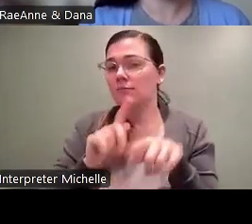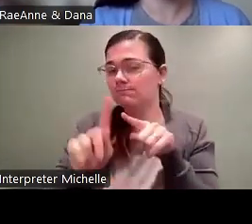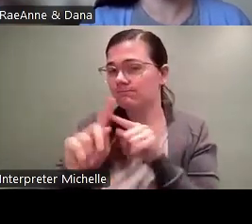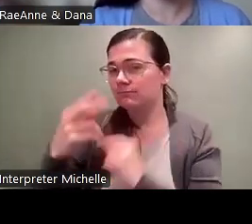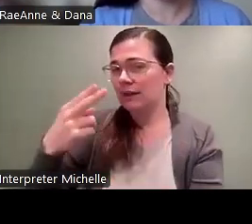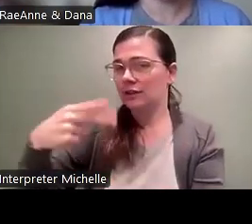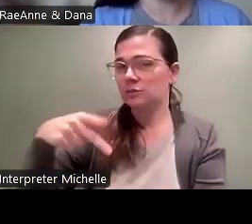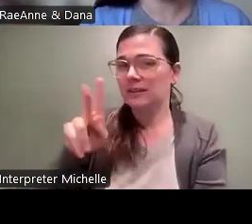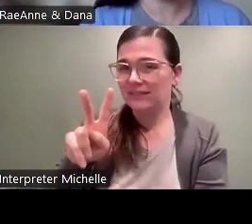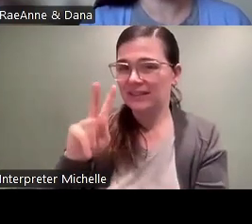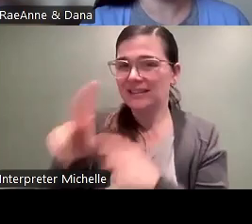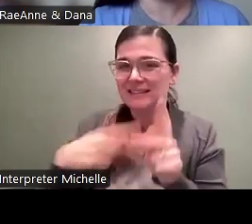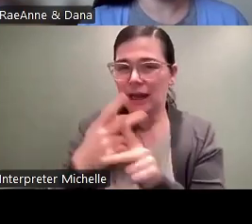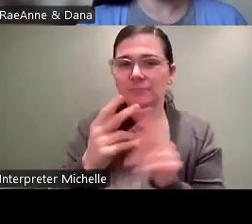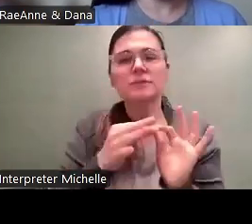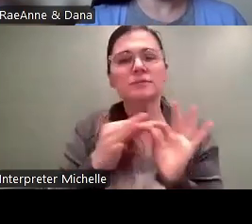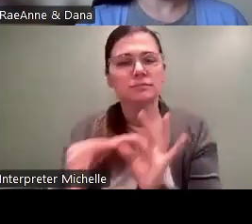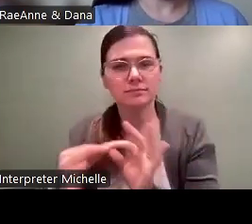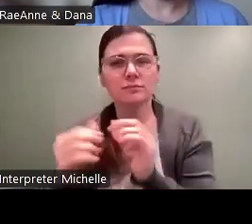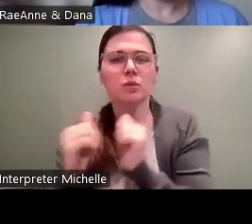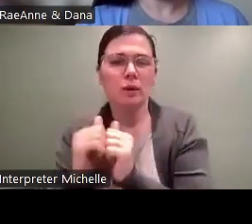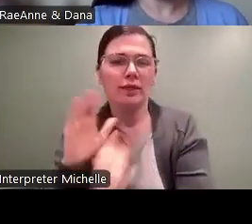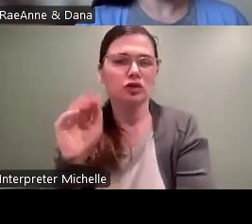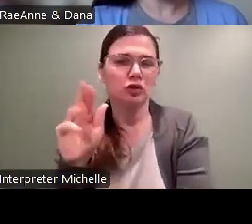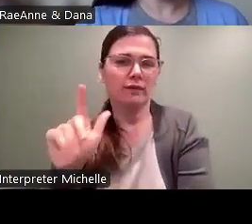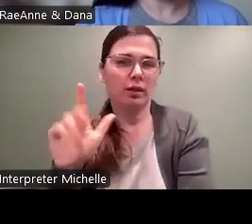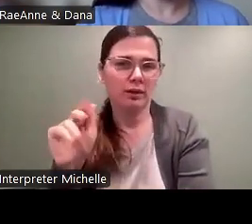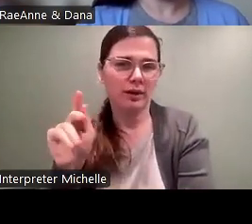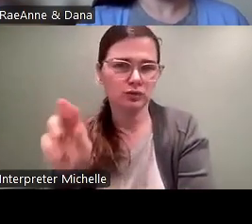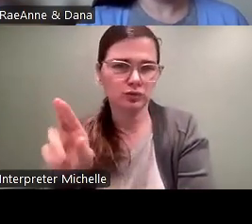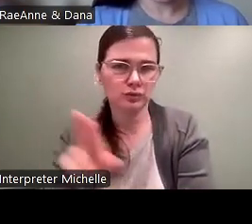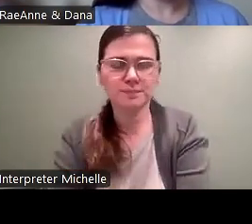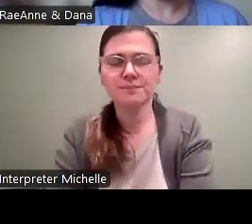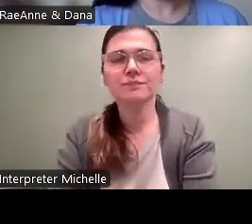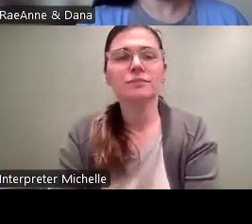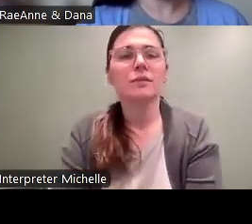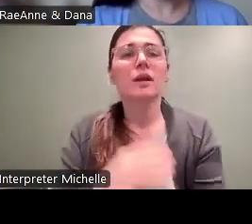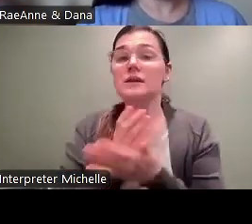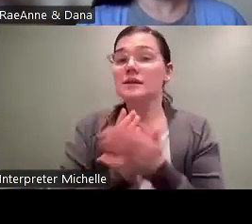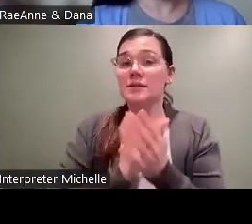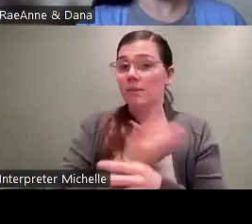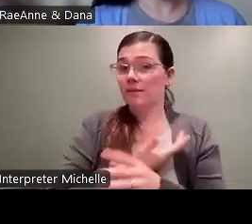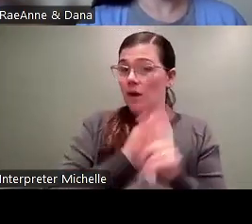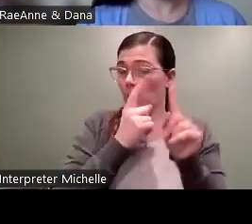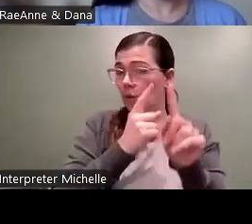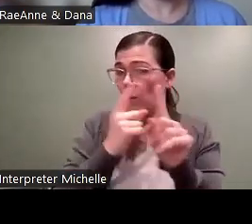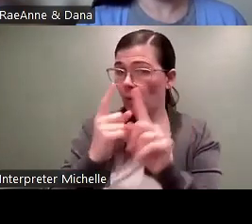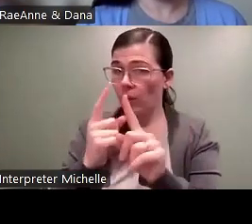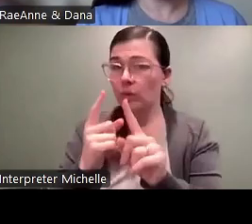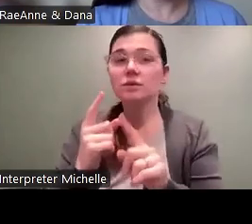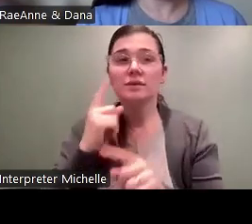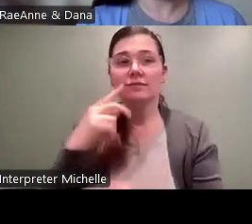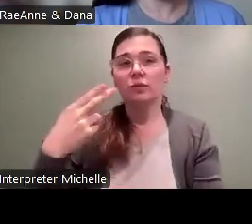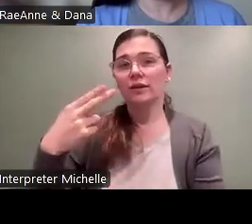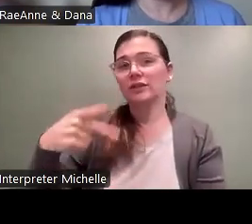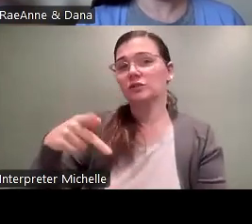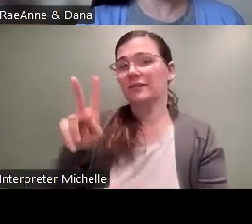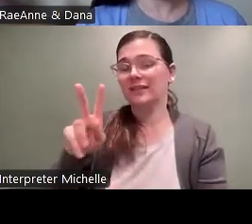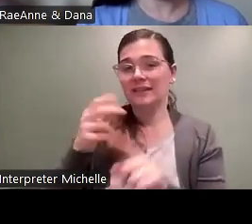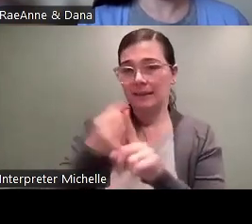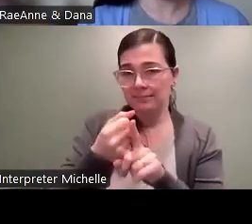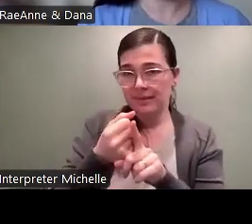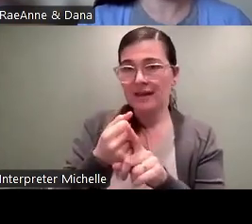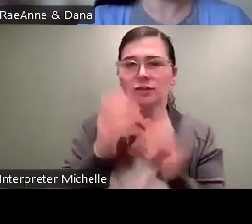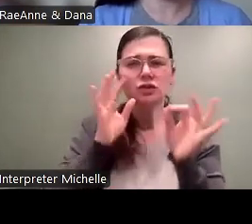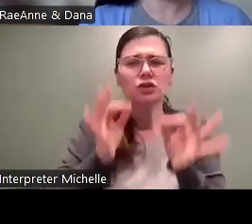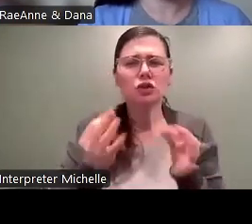cancer and cervical precancers. Some of our goals and objectives for HPV impact is to determine rates